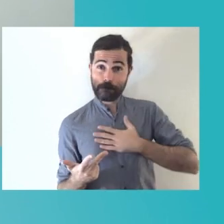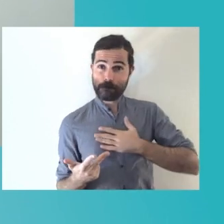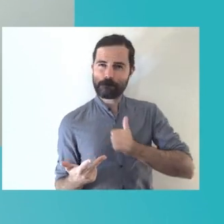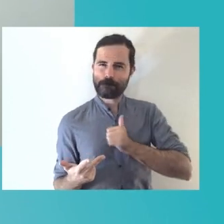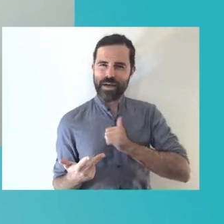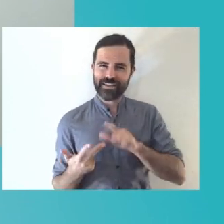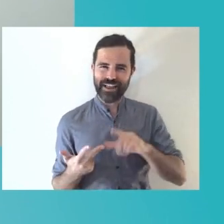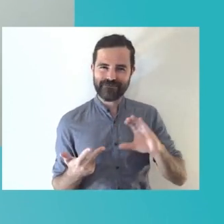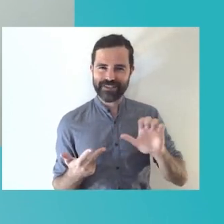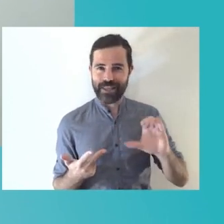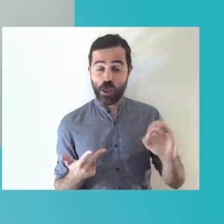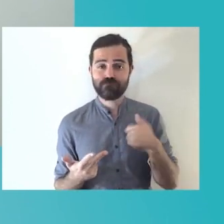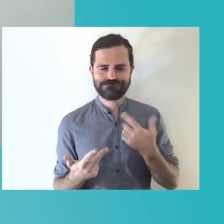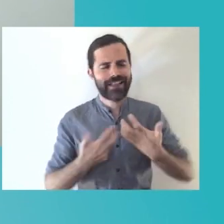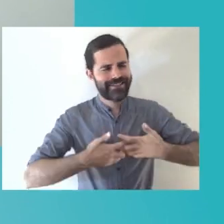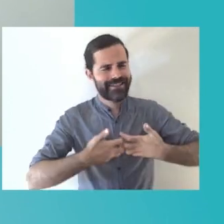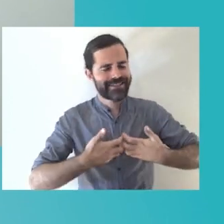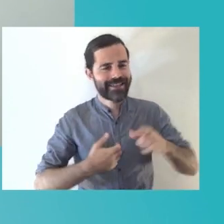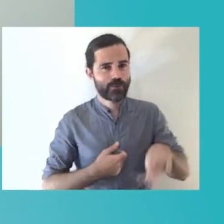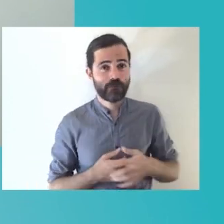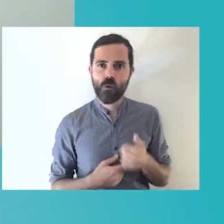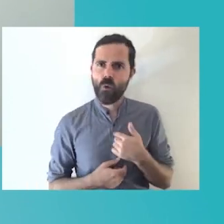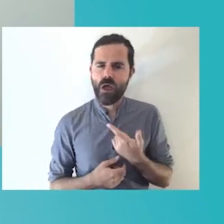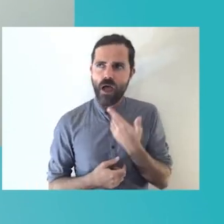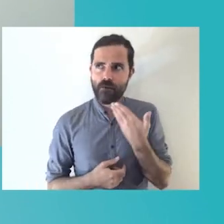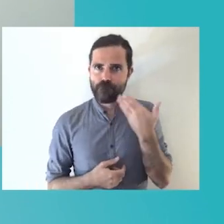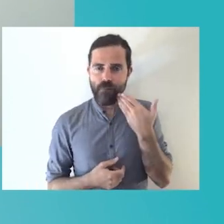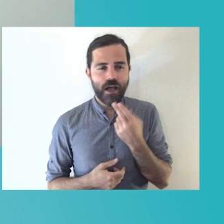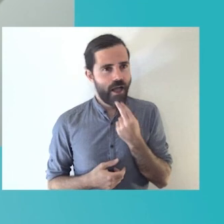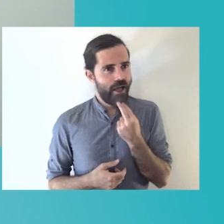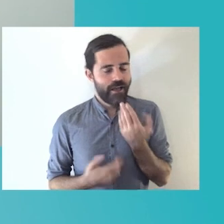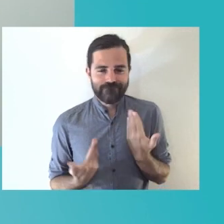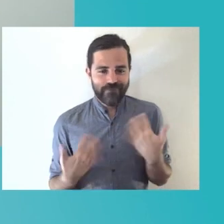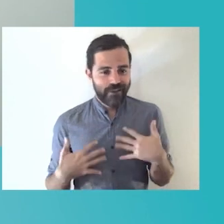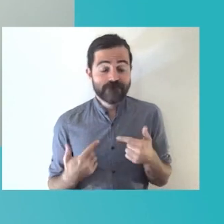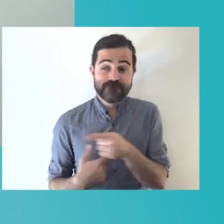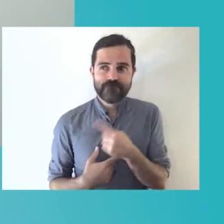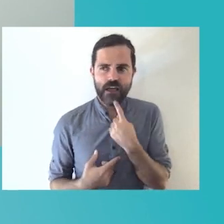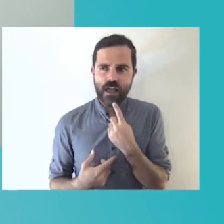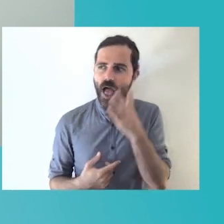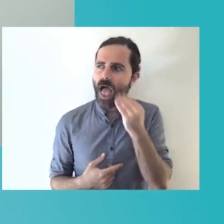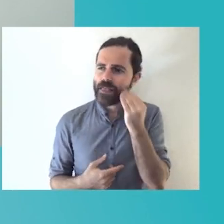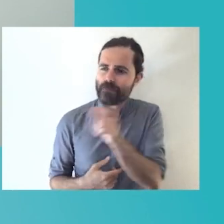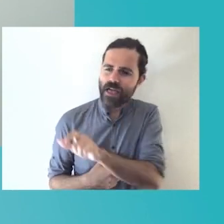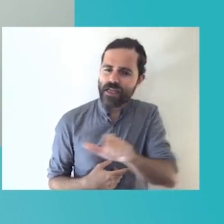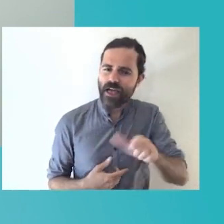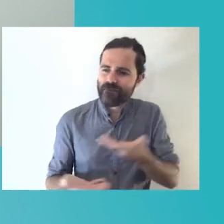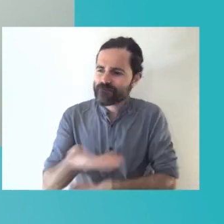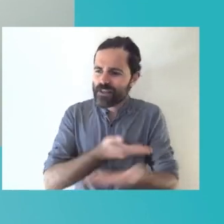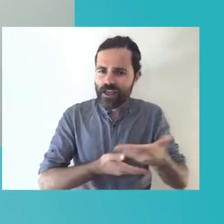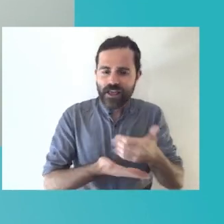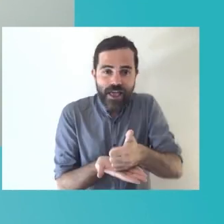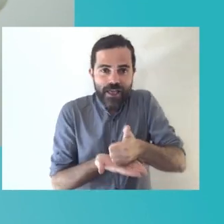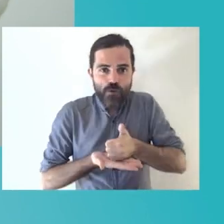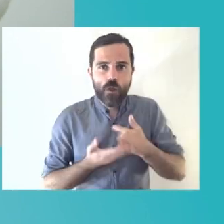I'm engineer and MBA as CEO. And of course, we are very proud of our medical and advisory board of experts that help us to